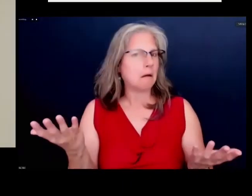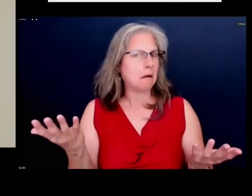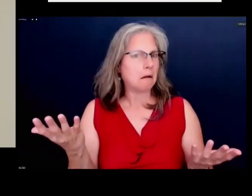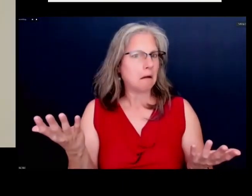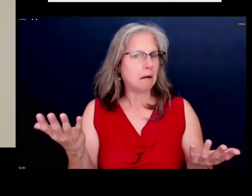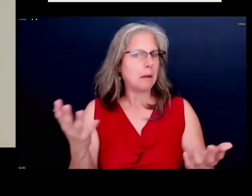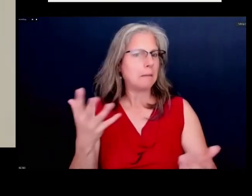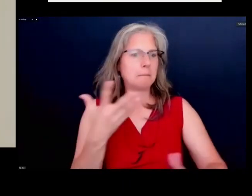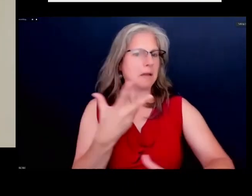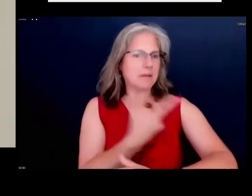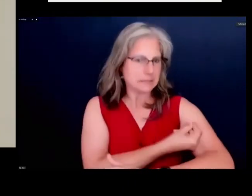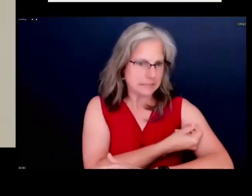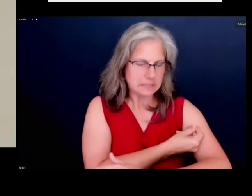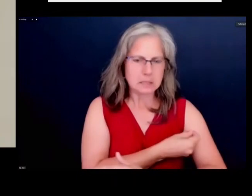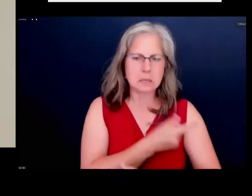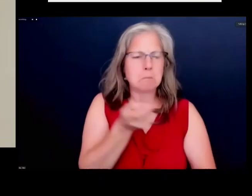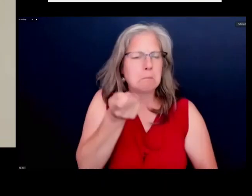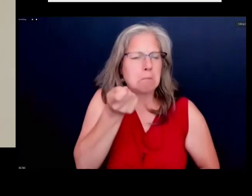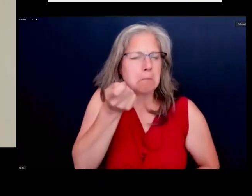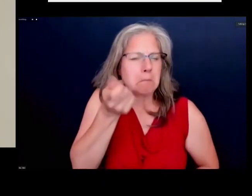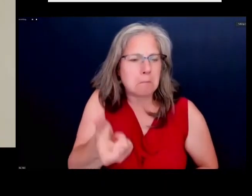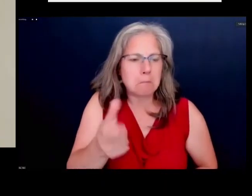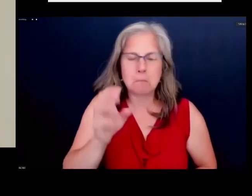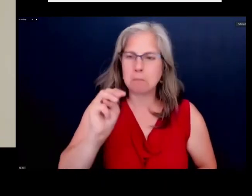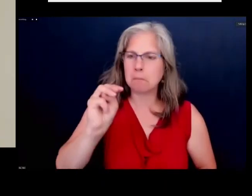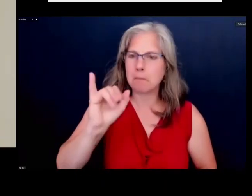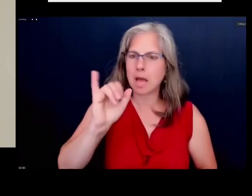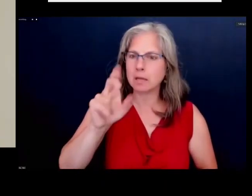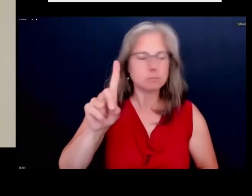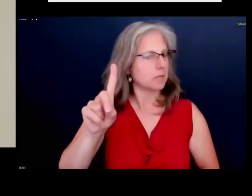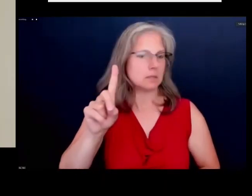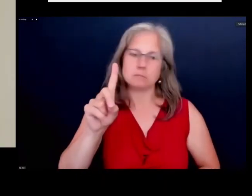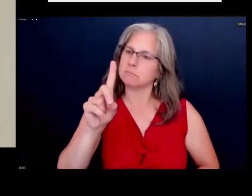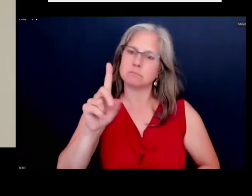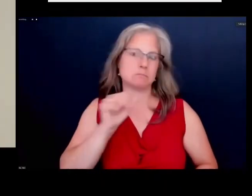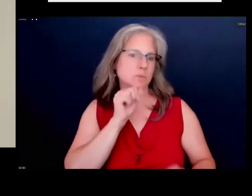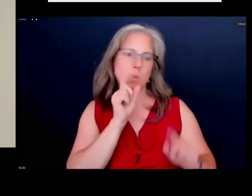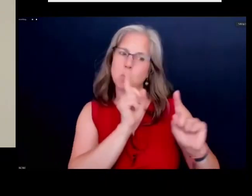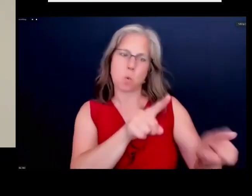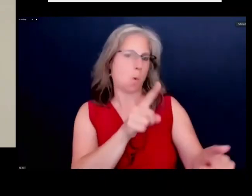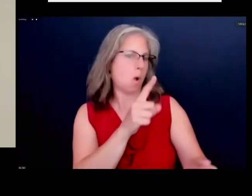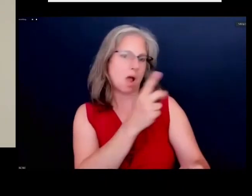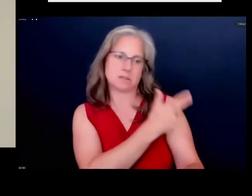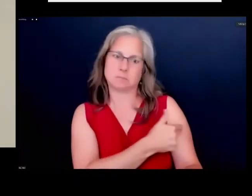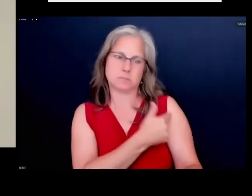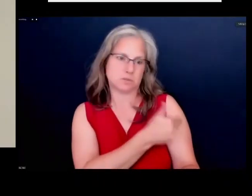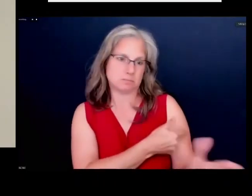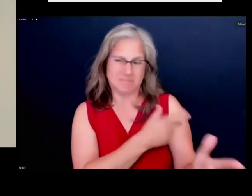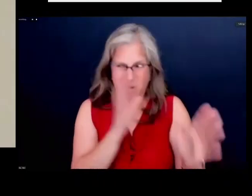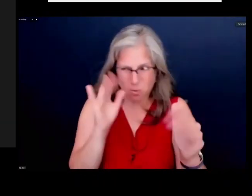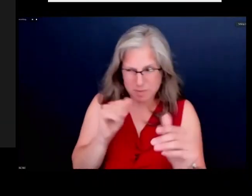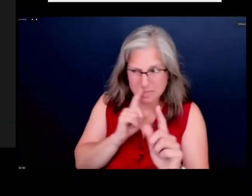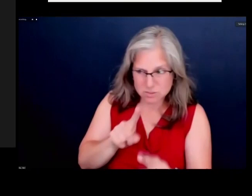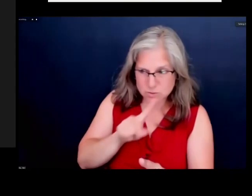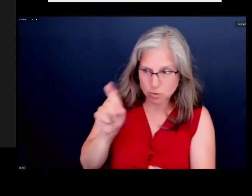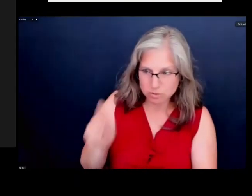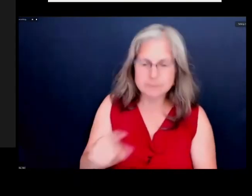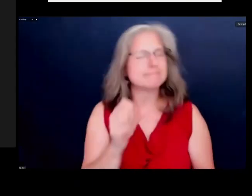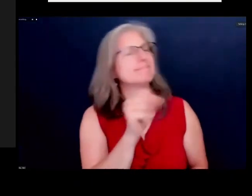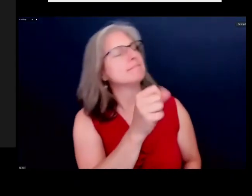frequently in vaccinated people, but they are mild and they don't end up in the hospital. I hope that answers some of your